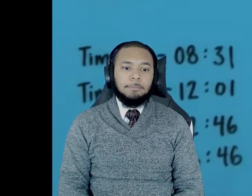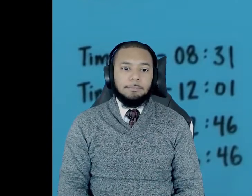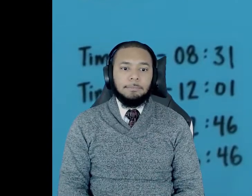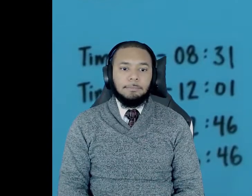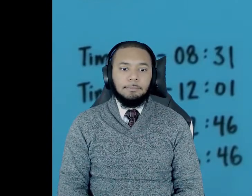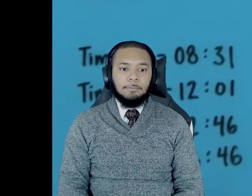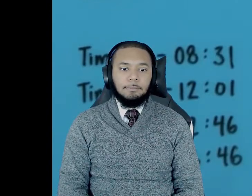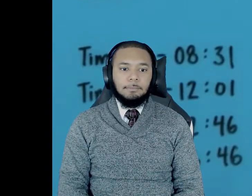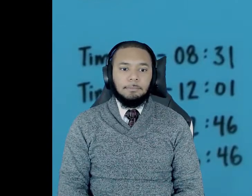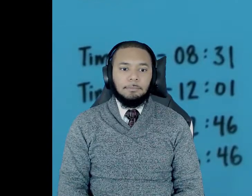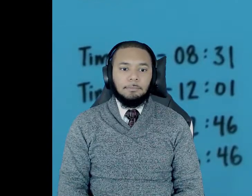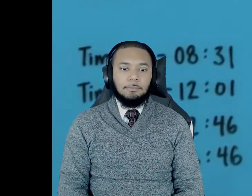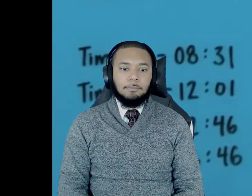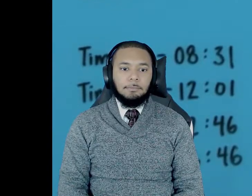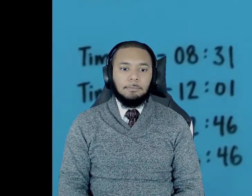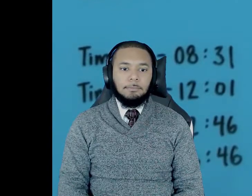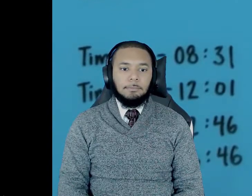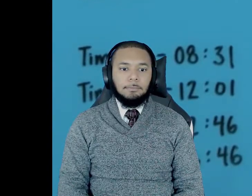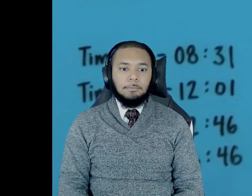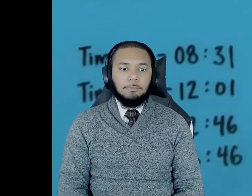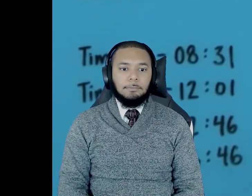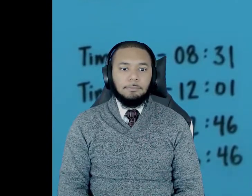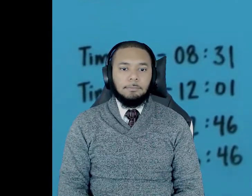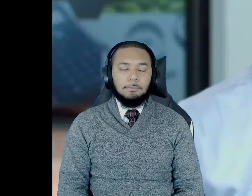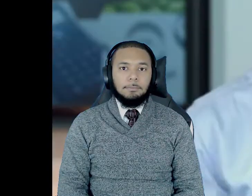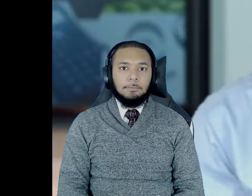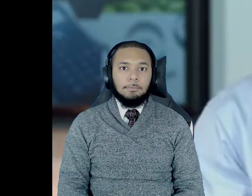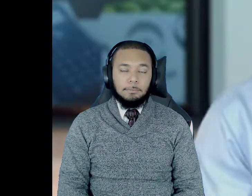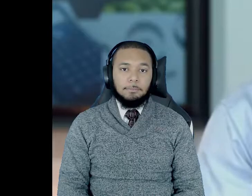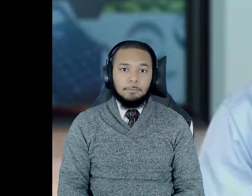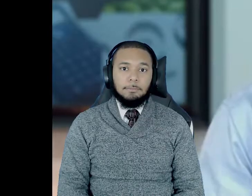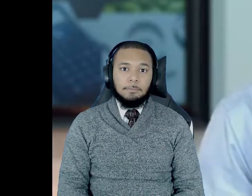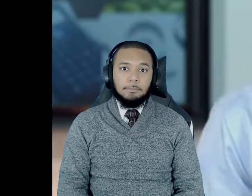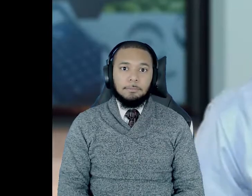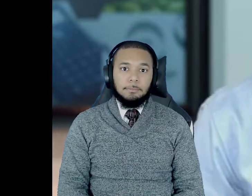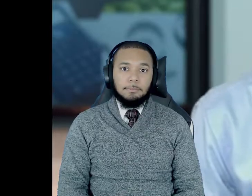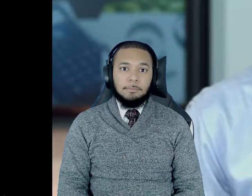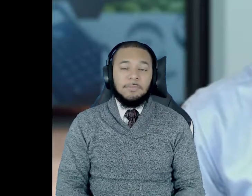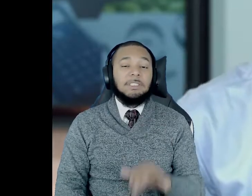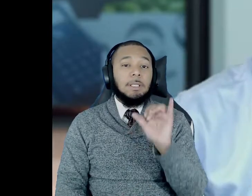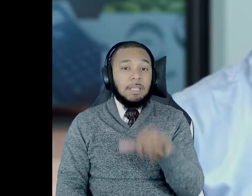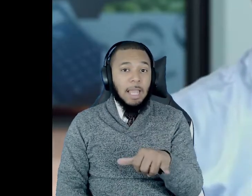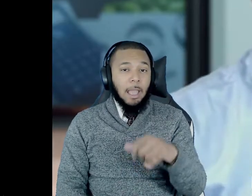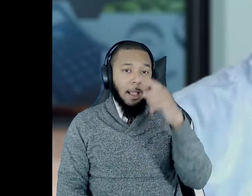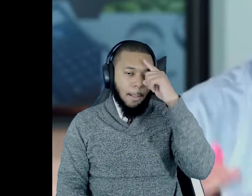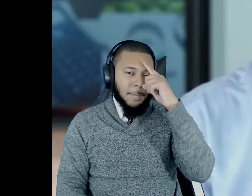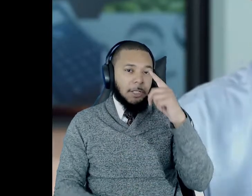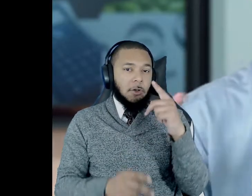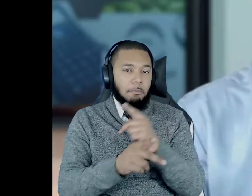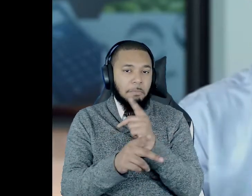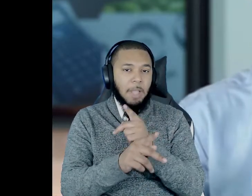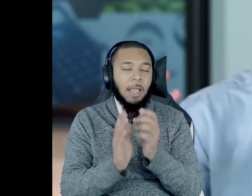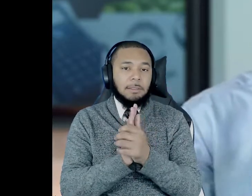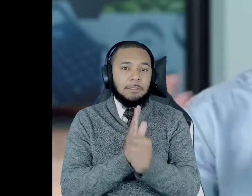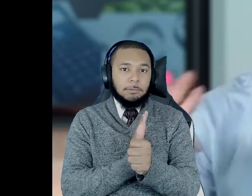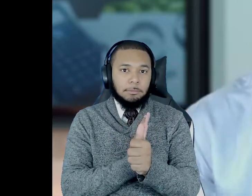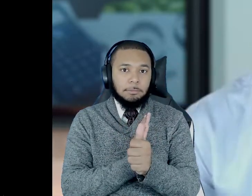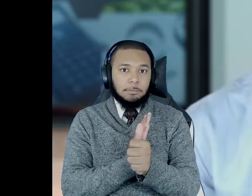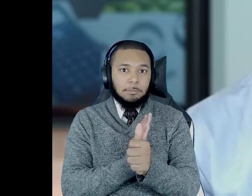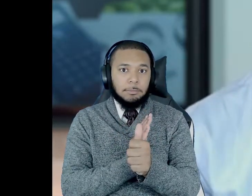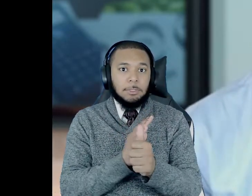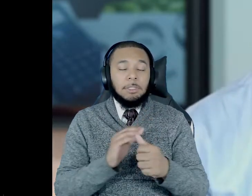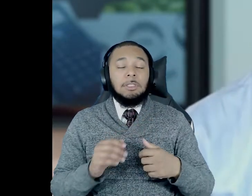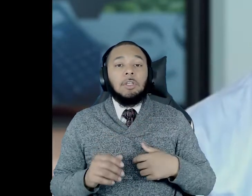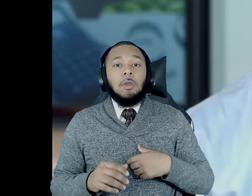150 and 30 make 180. All right, so that is a pretty cool mental math skill. Breaking apart